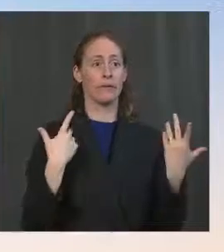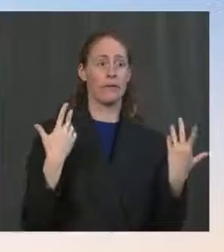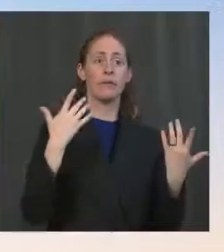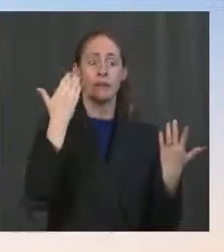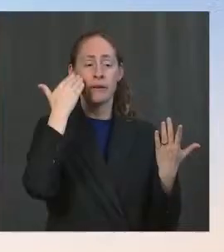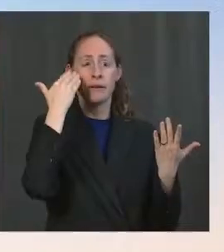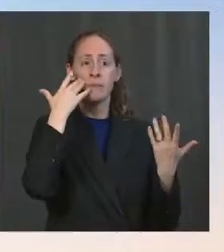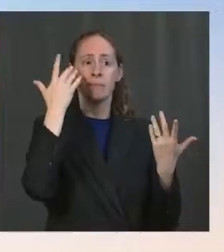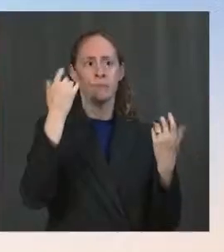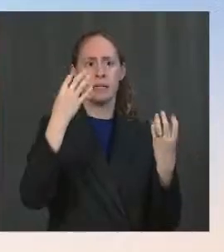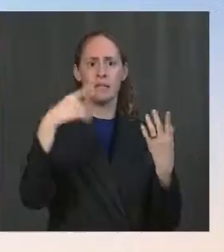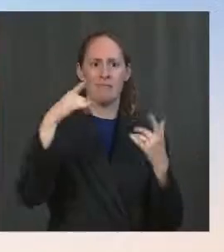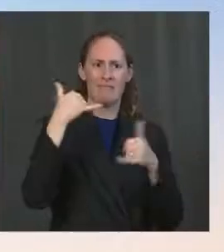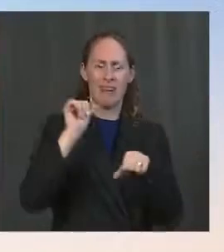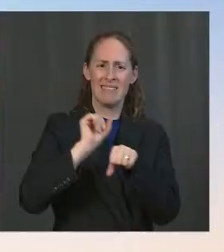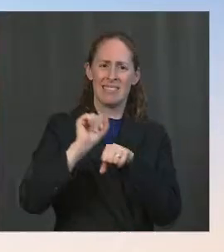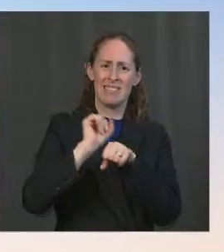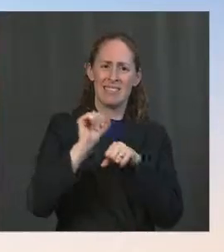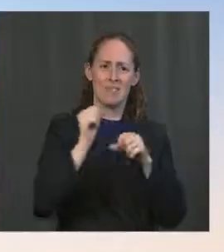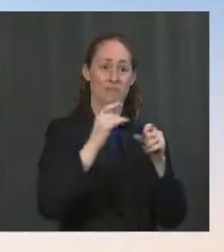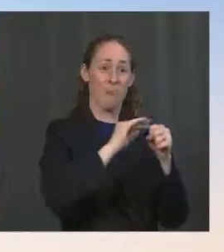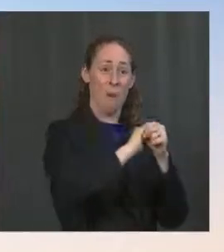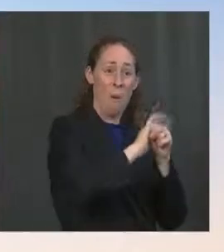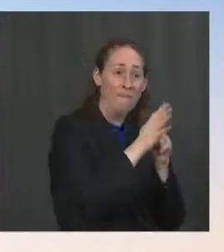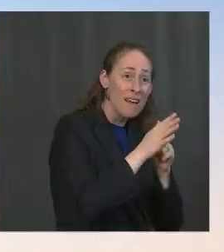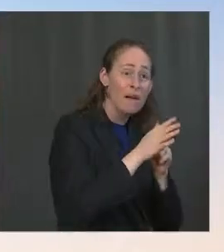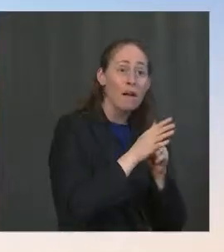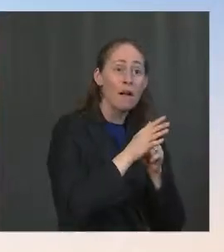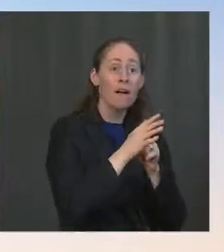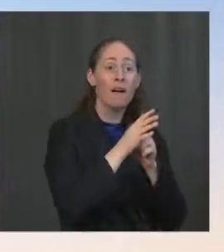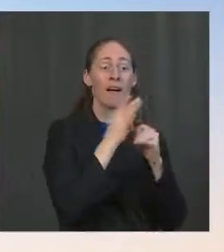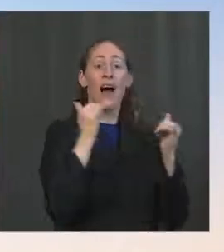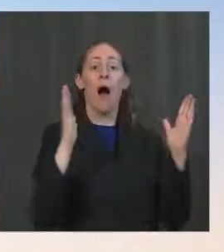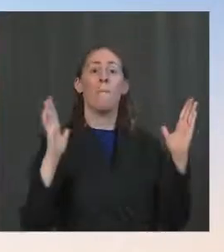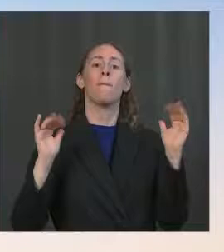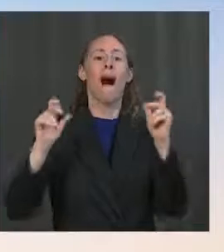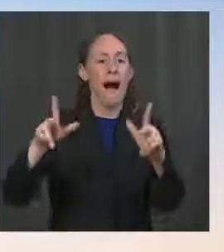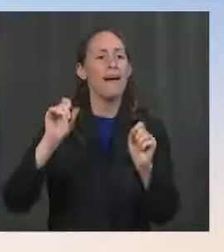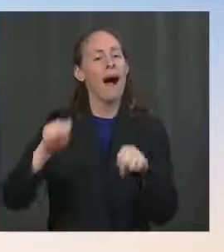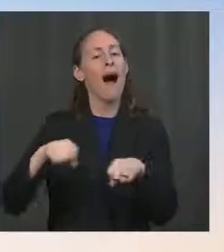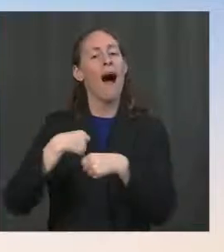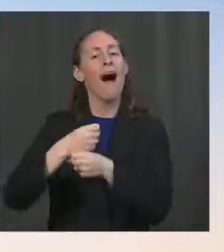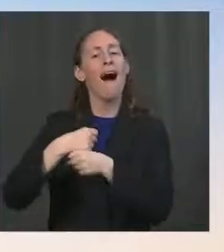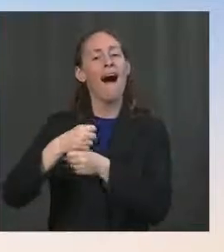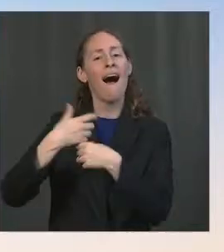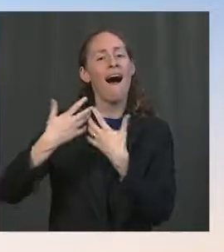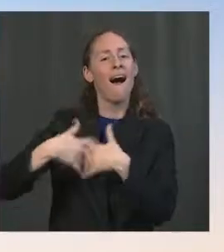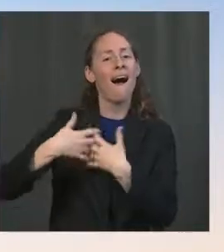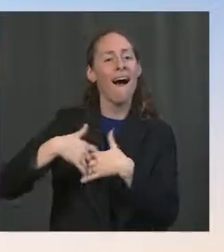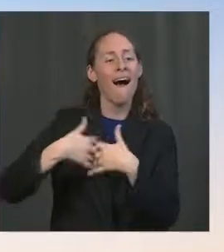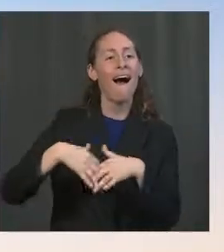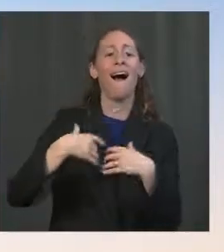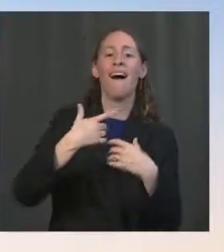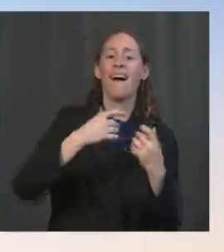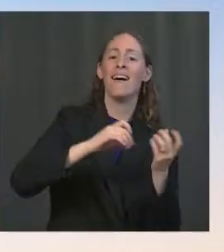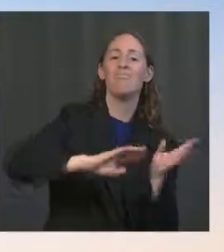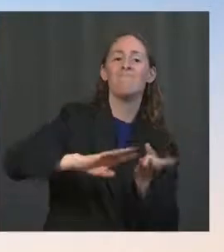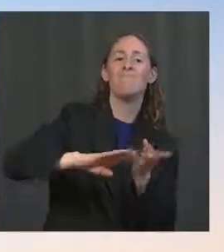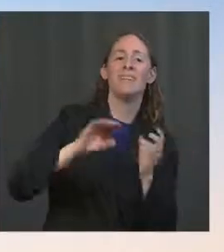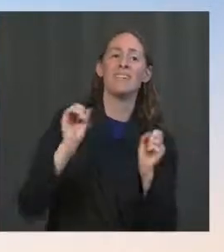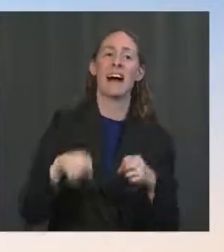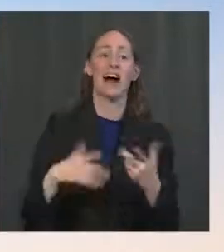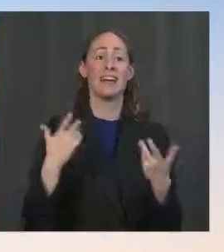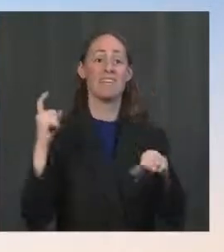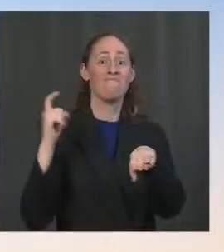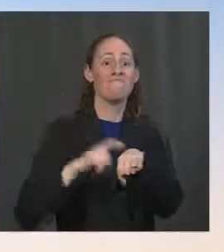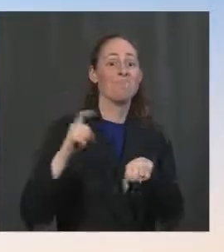from COVID so that we can get supply chains up and running. But I don't have any timeline for you on when that review will be completed. I will note